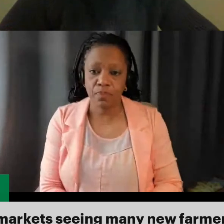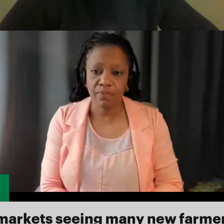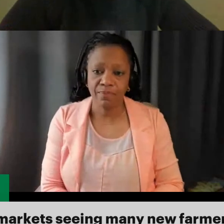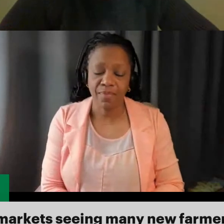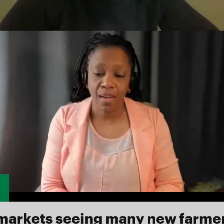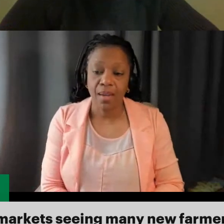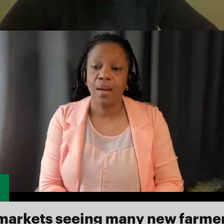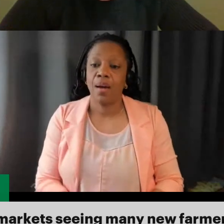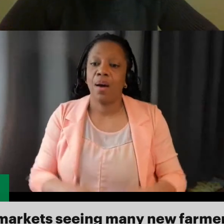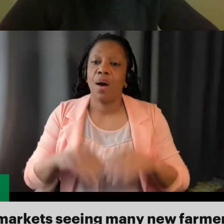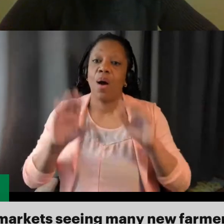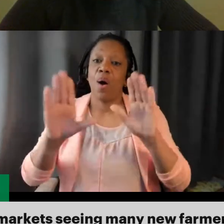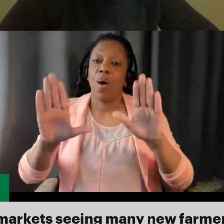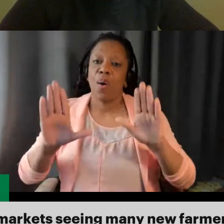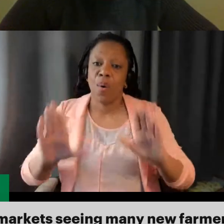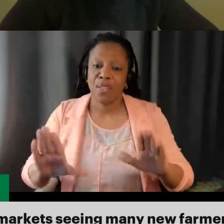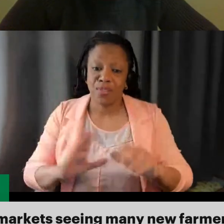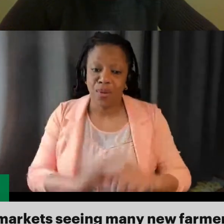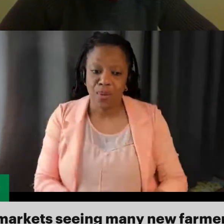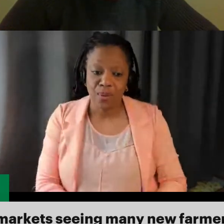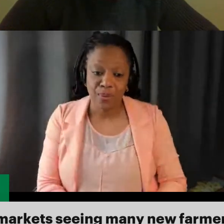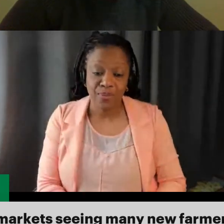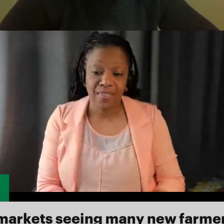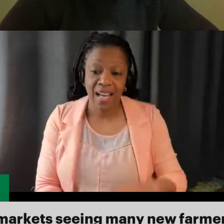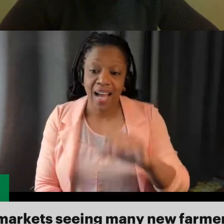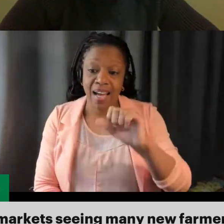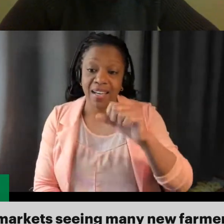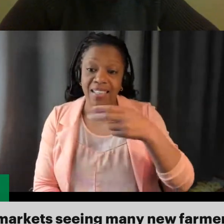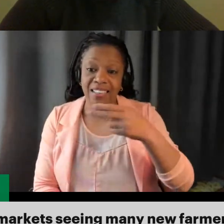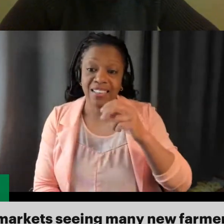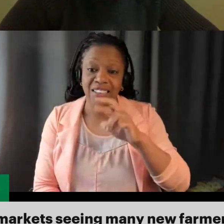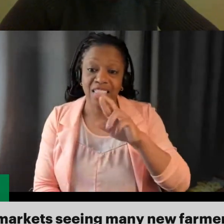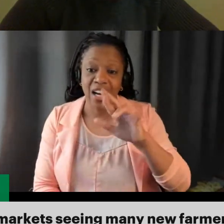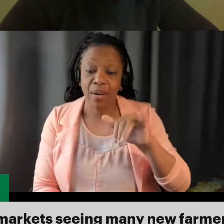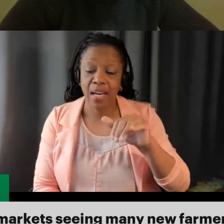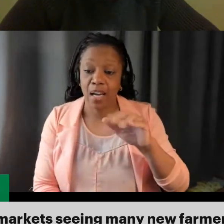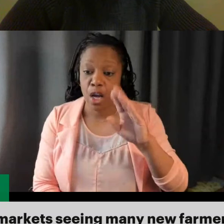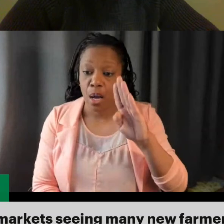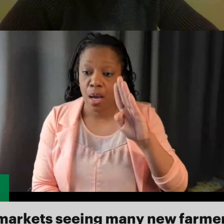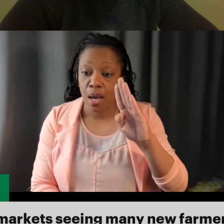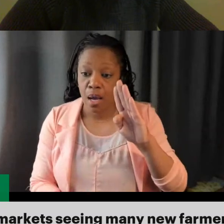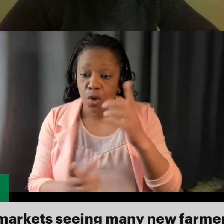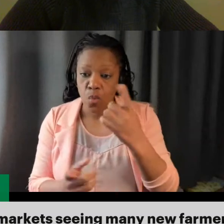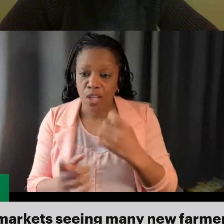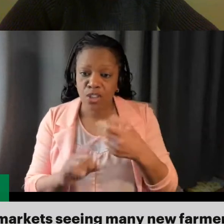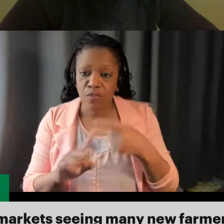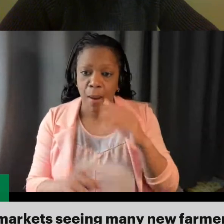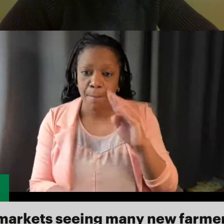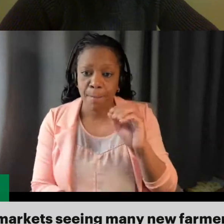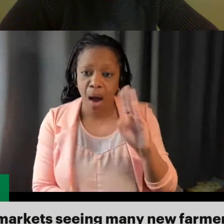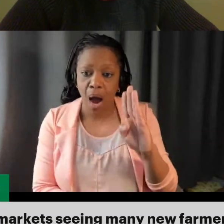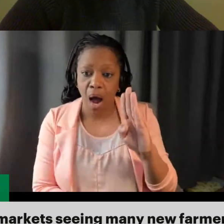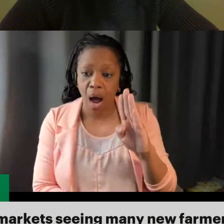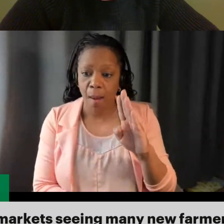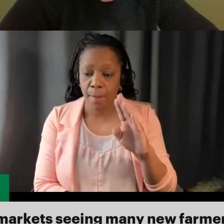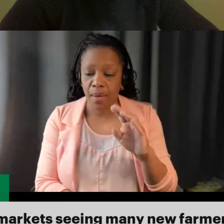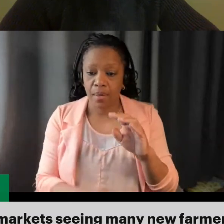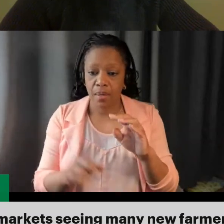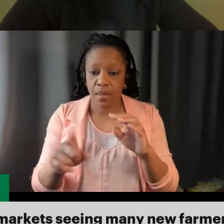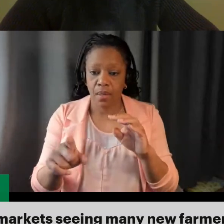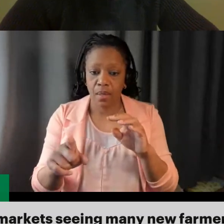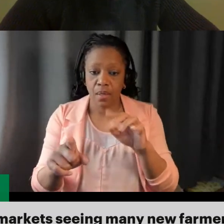Wonderful. I'm going to move over, Sherry, to Bob Benison has a question for us. Are your markets seeing many new